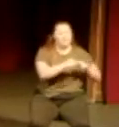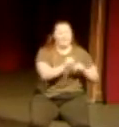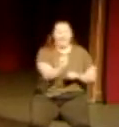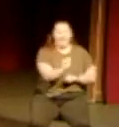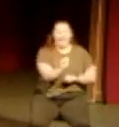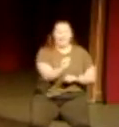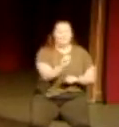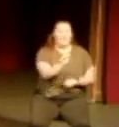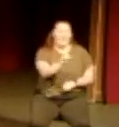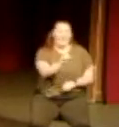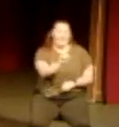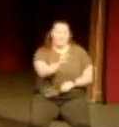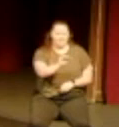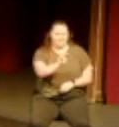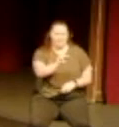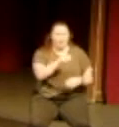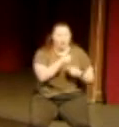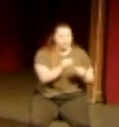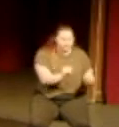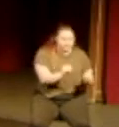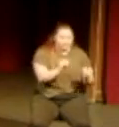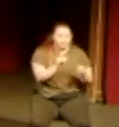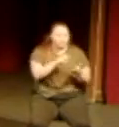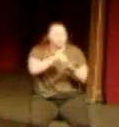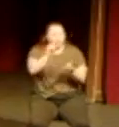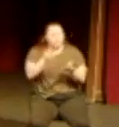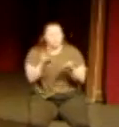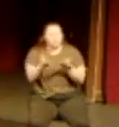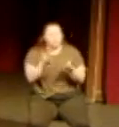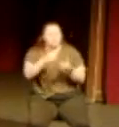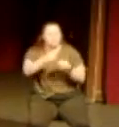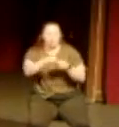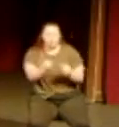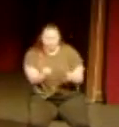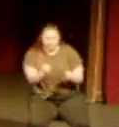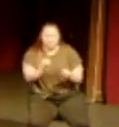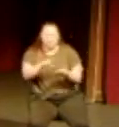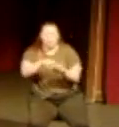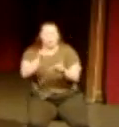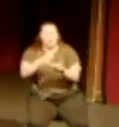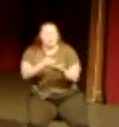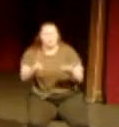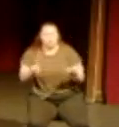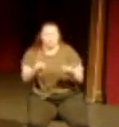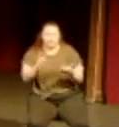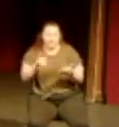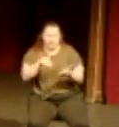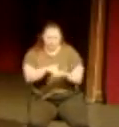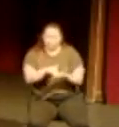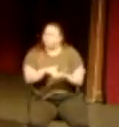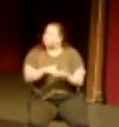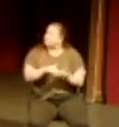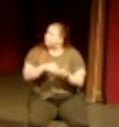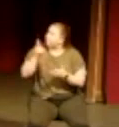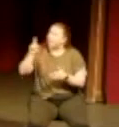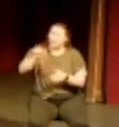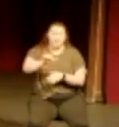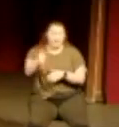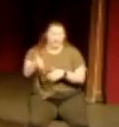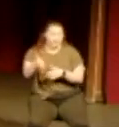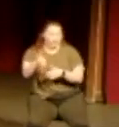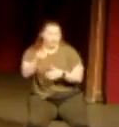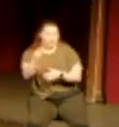administrative offices, student services offices, and the Learning Resource Center. The larger blue rectangle to